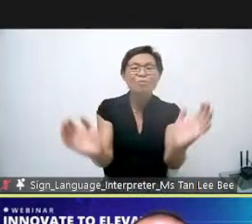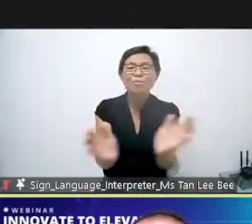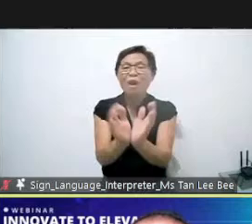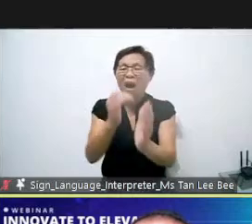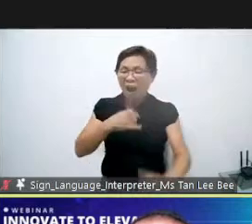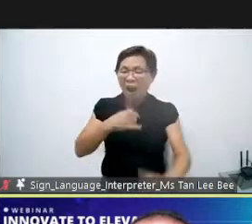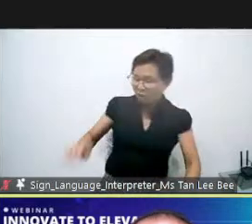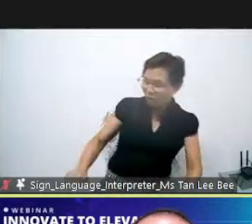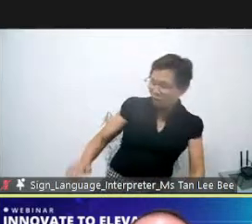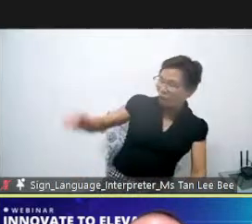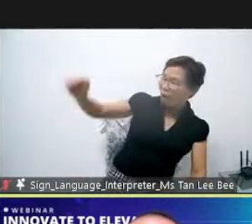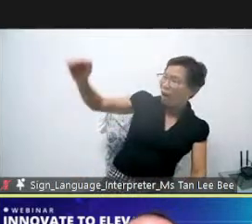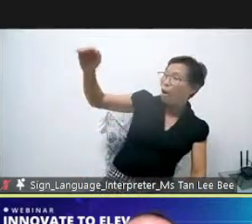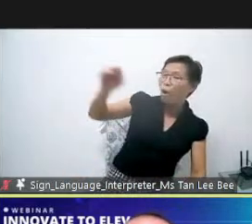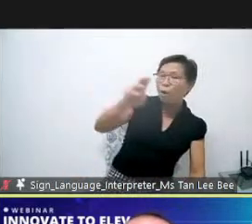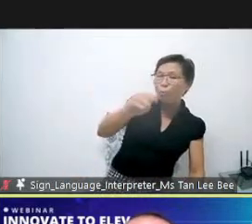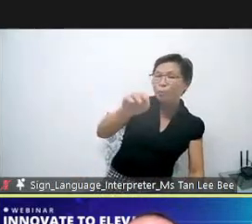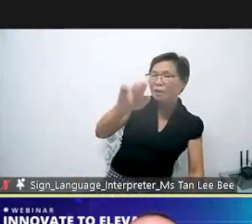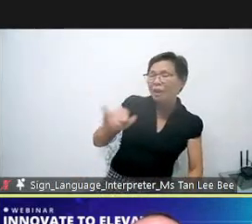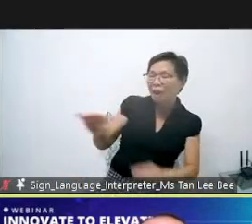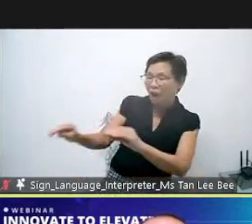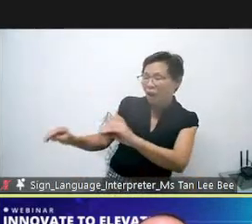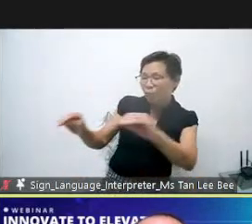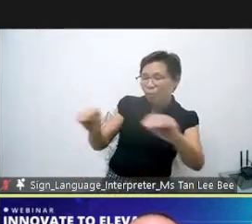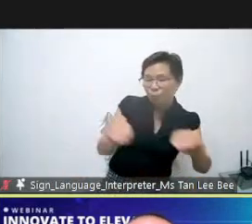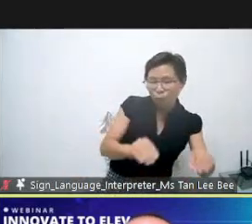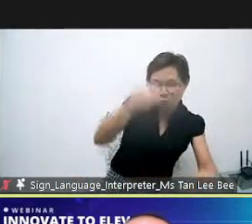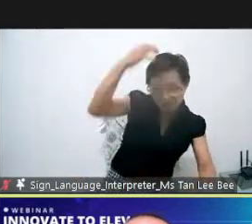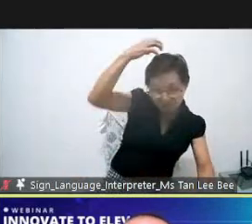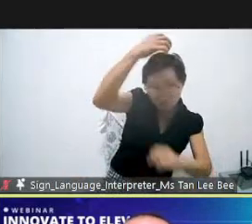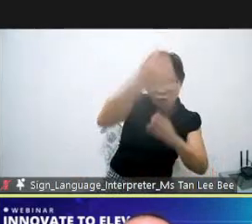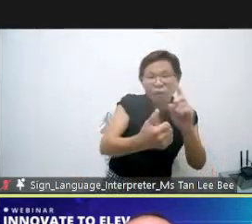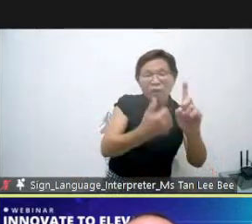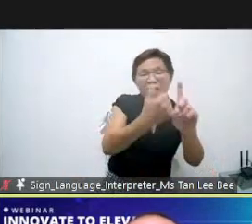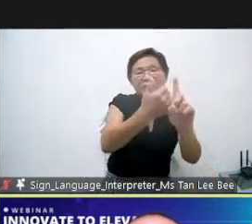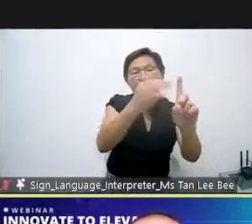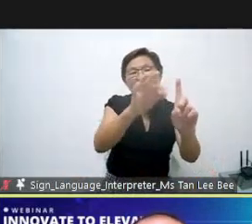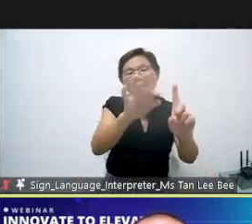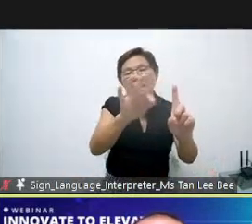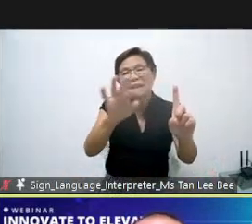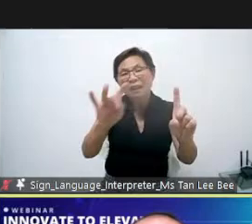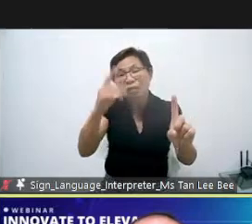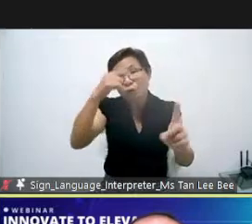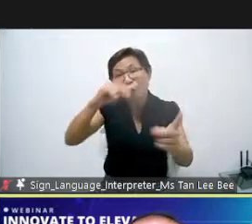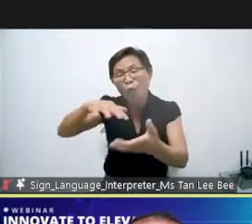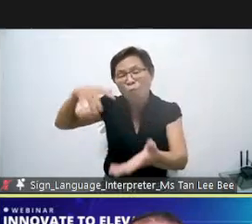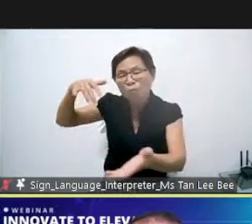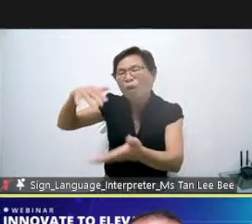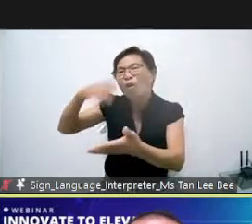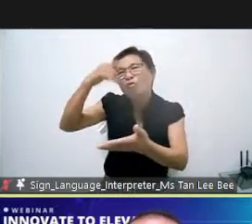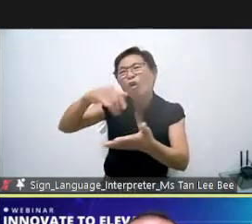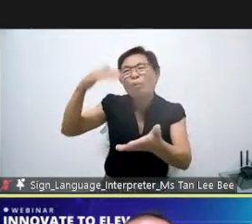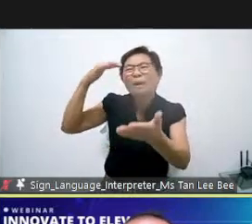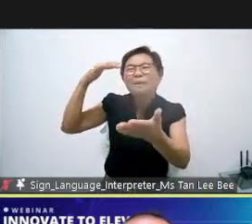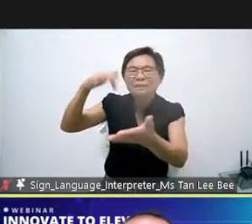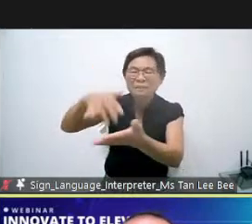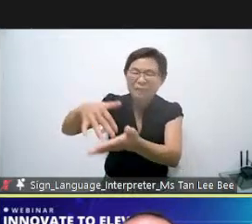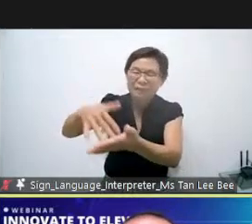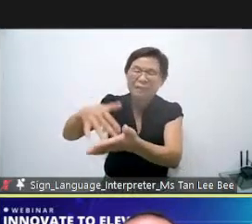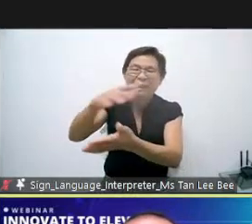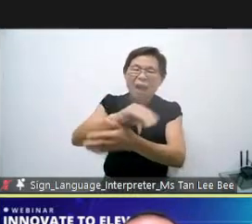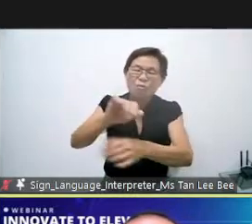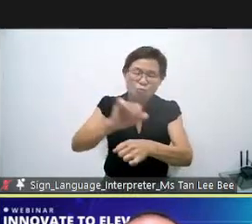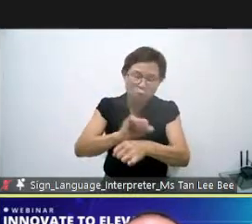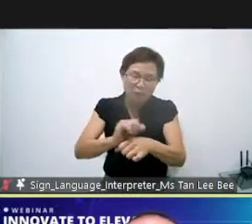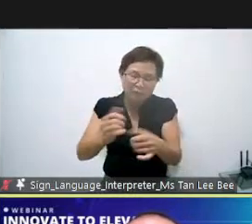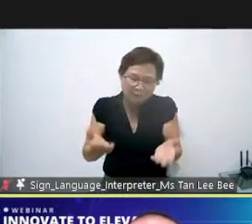Miri till I moving to Selangor on 1998 for my study and for my work till now.